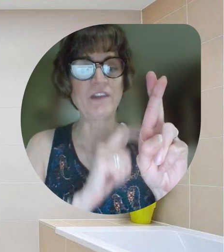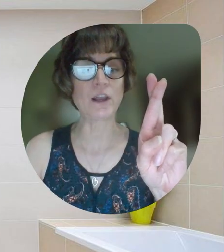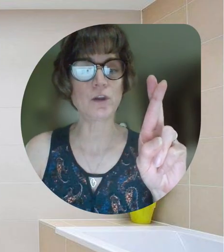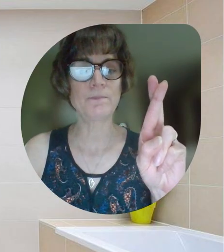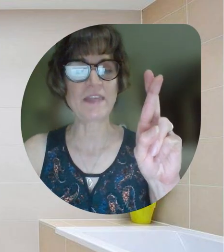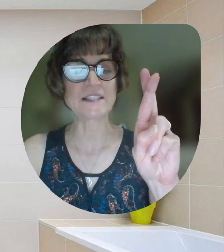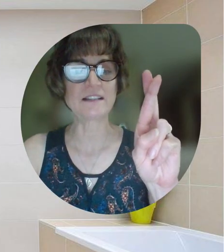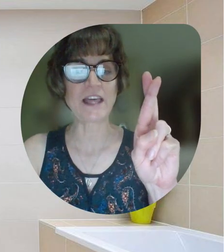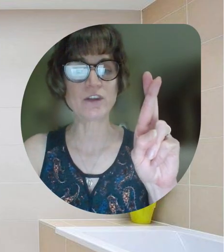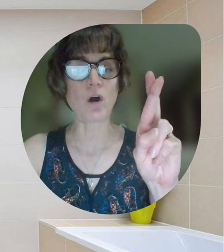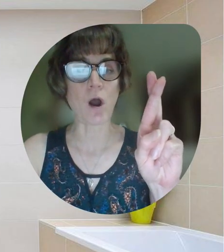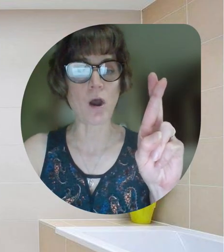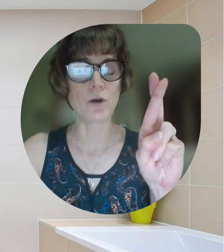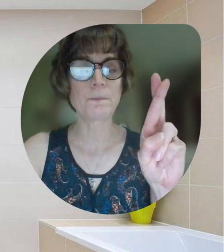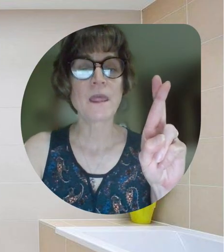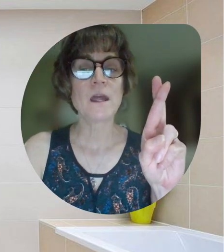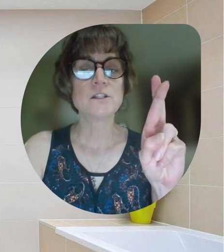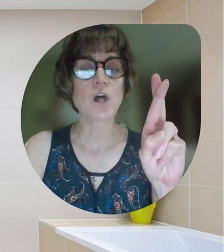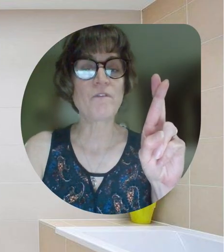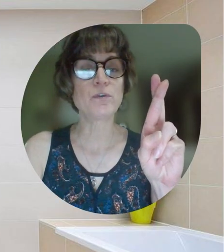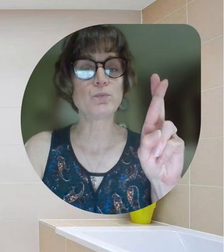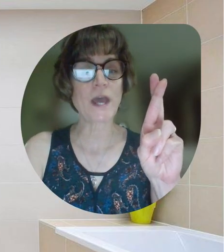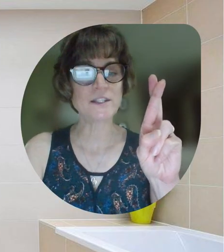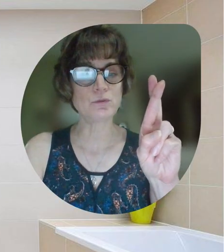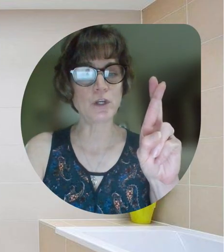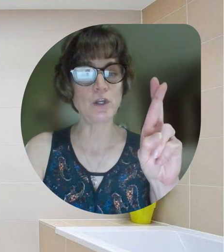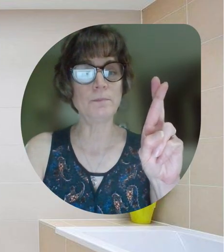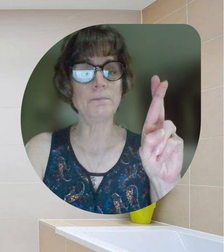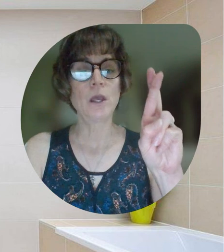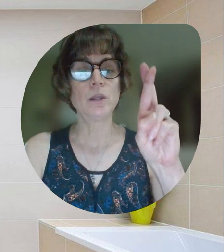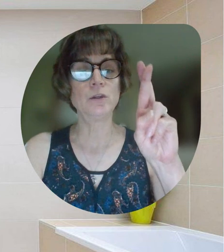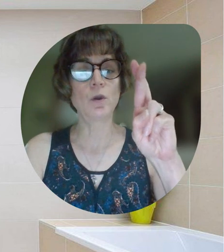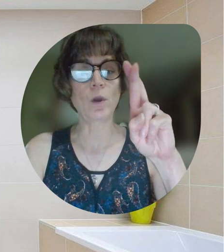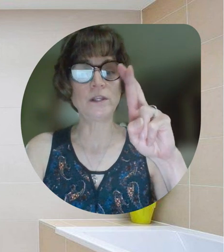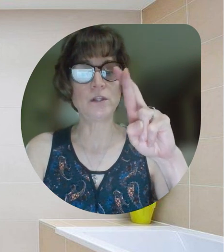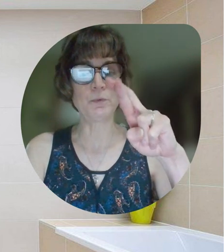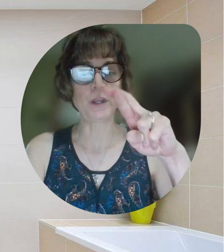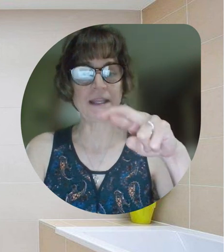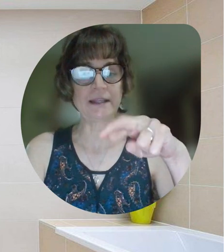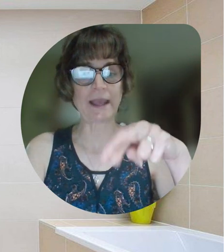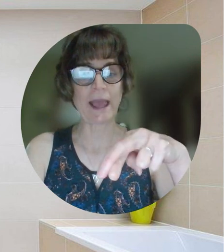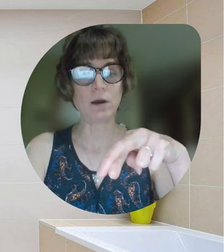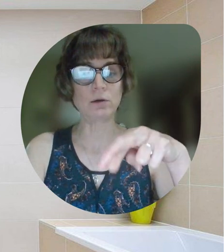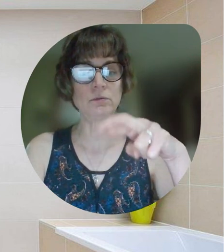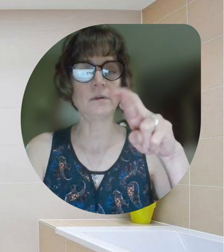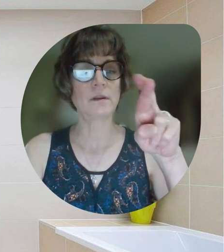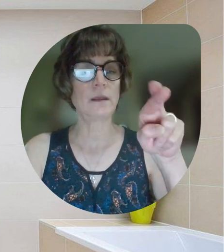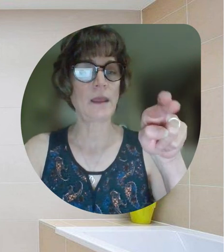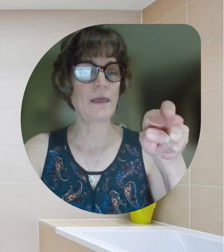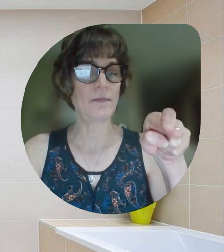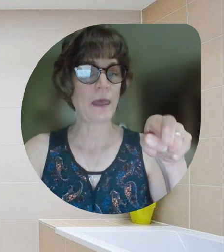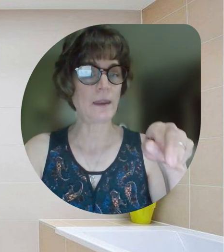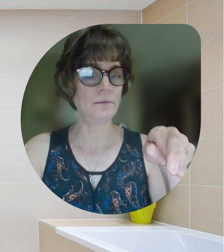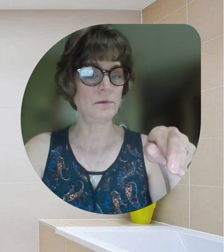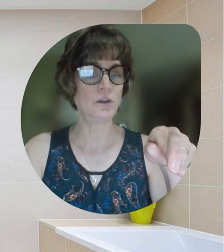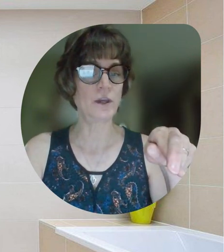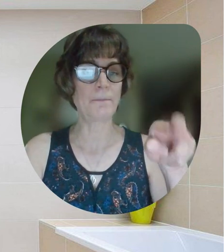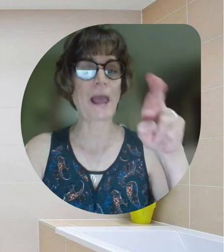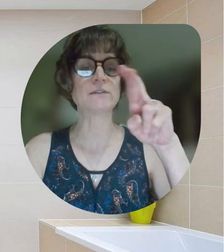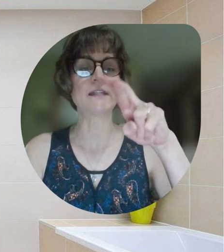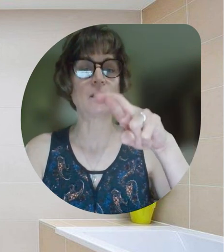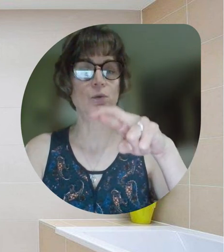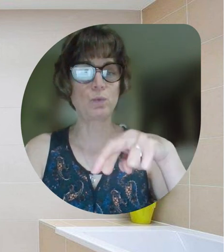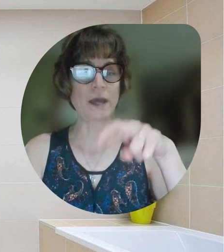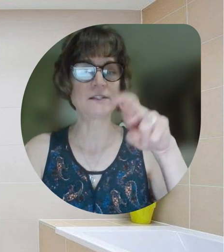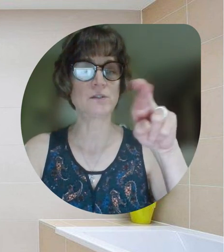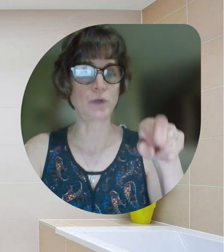middle finger. That's the letter R. So for restroom, you're going to bring it down and then you're going to